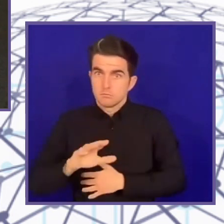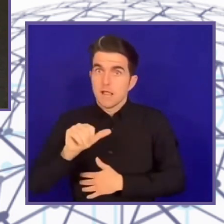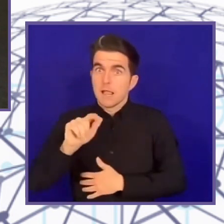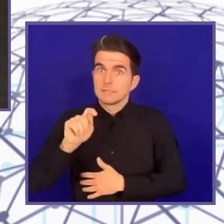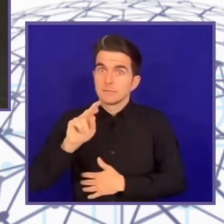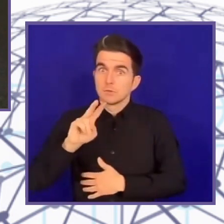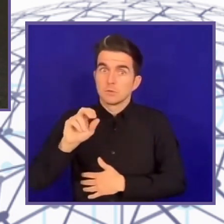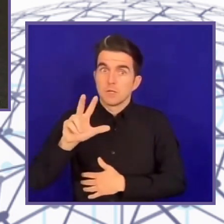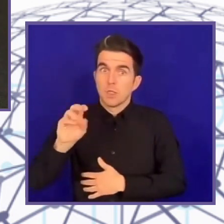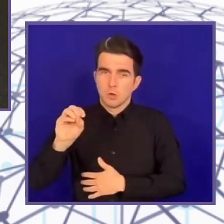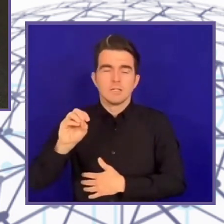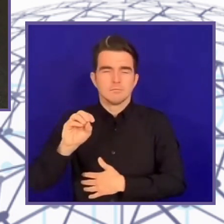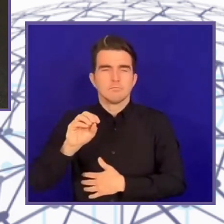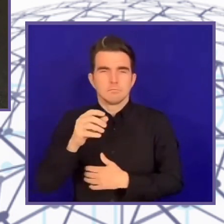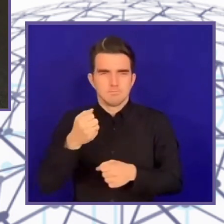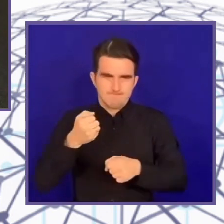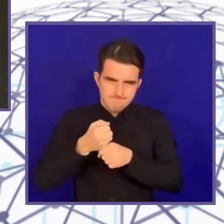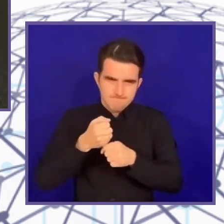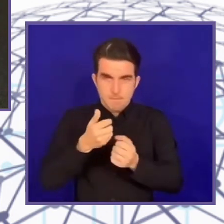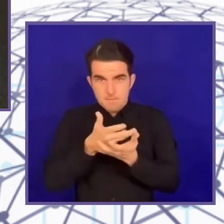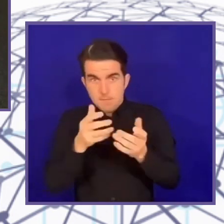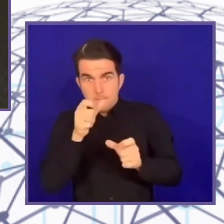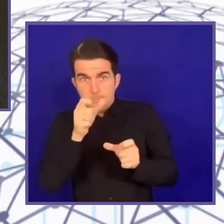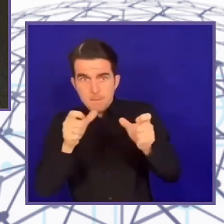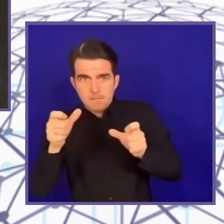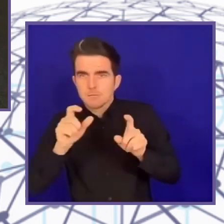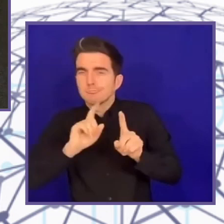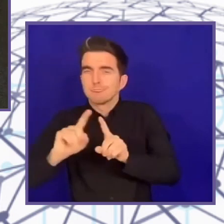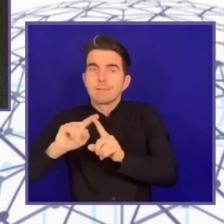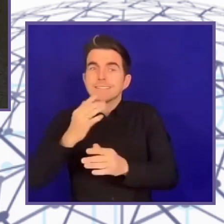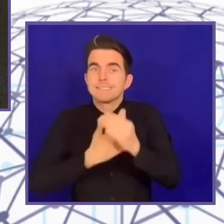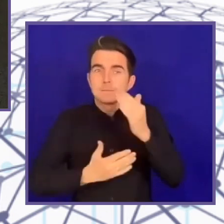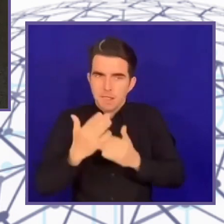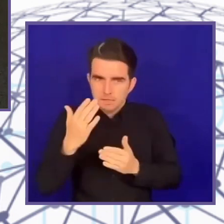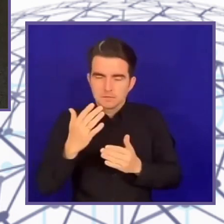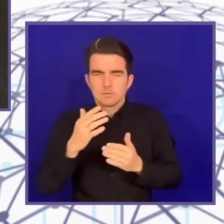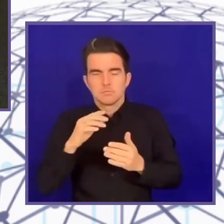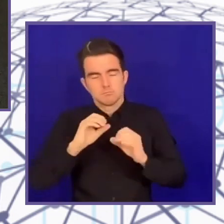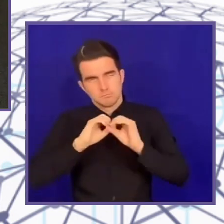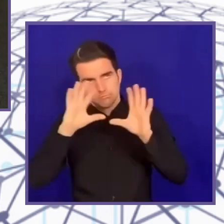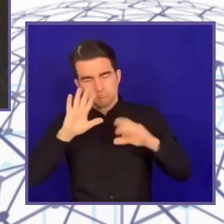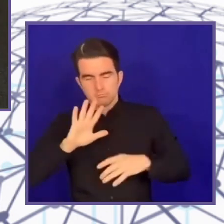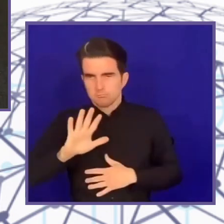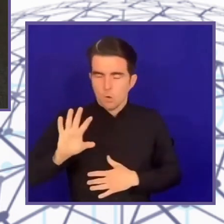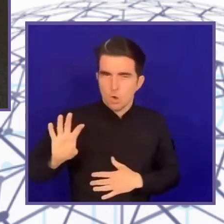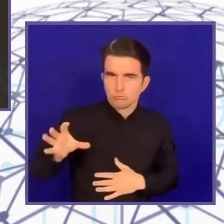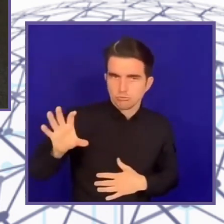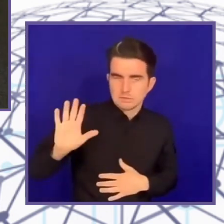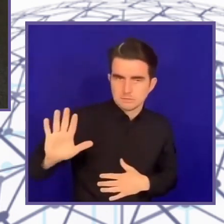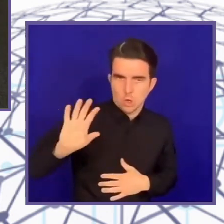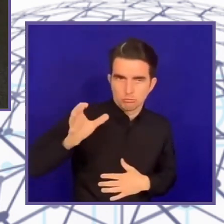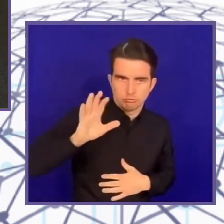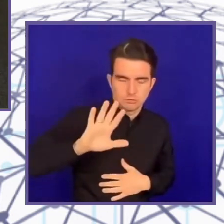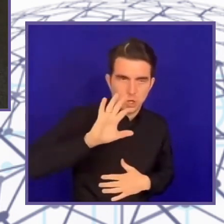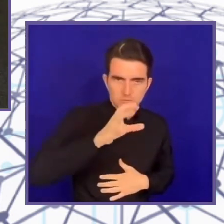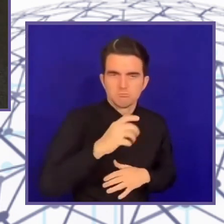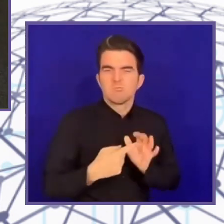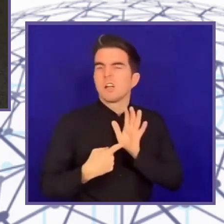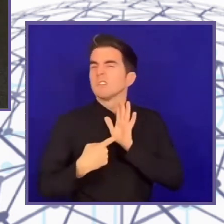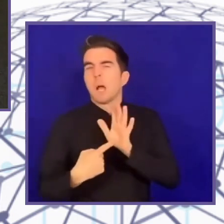we were working in Sierra Leone, we would be working with organisations for persons with disabilities